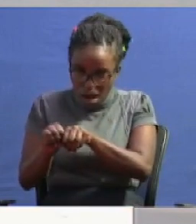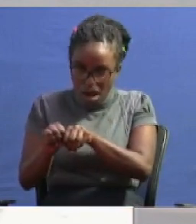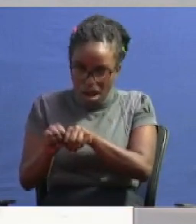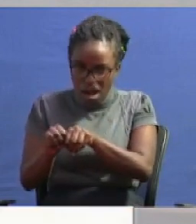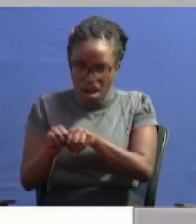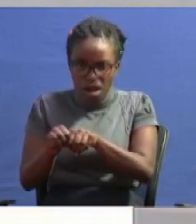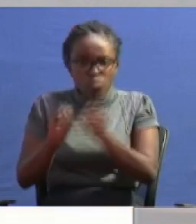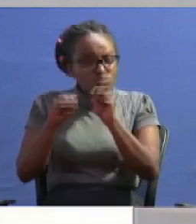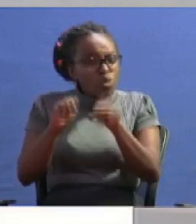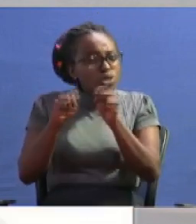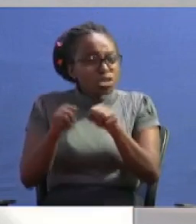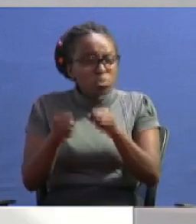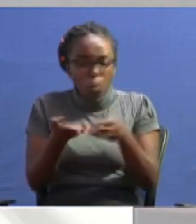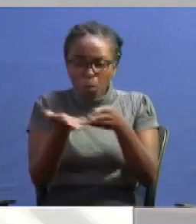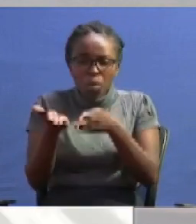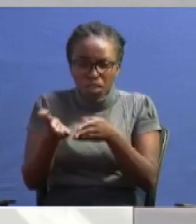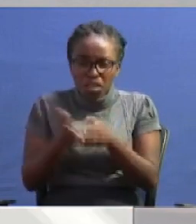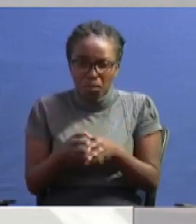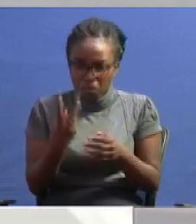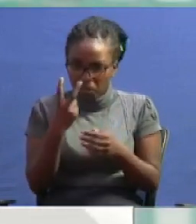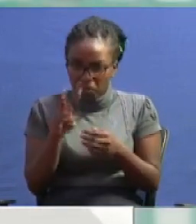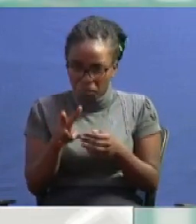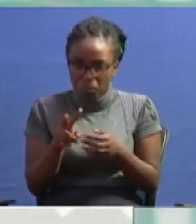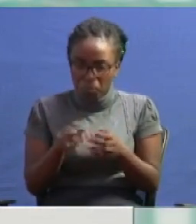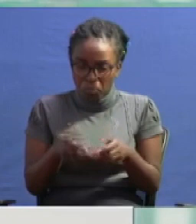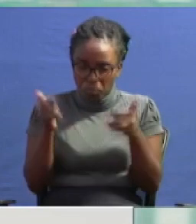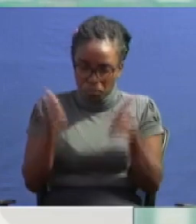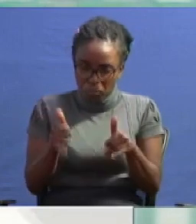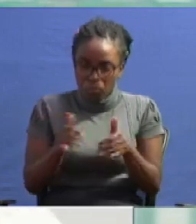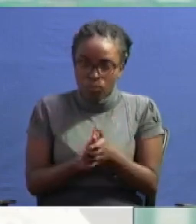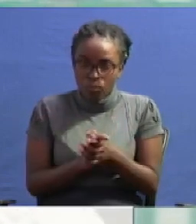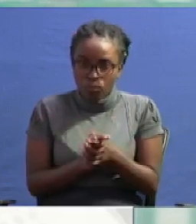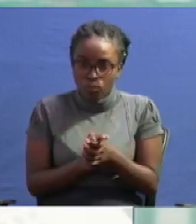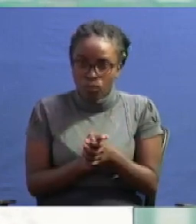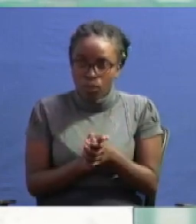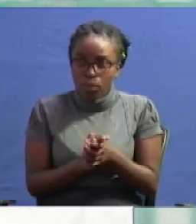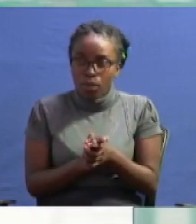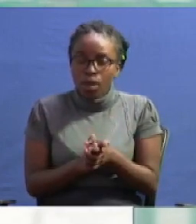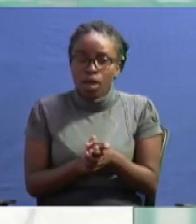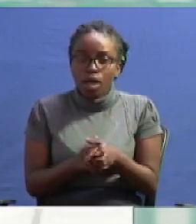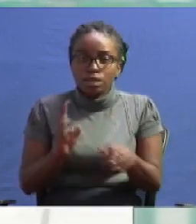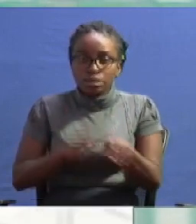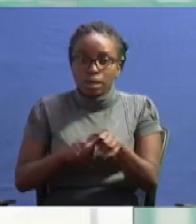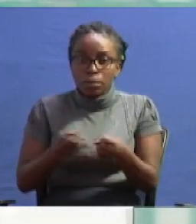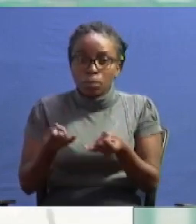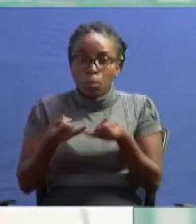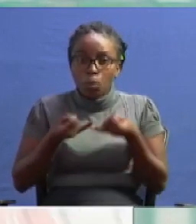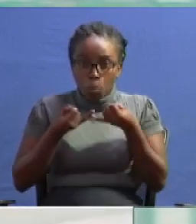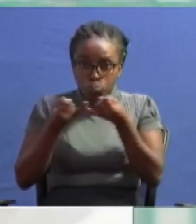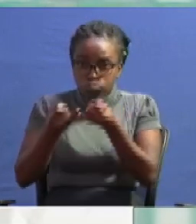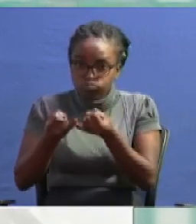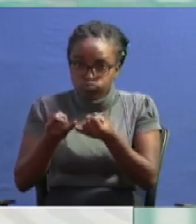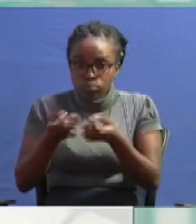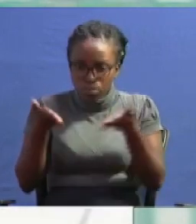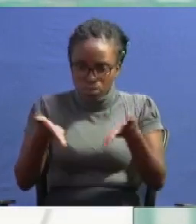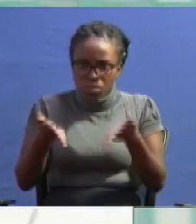possibly perpetuate this act? When I was introducing this conflict theory, I said it